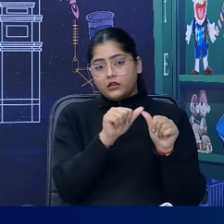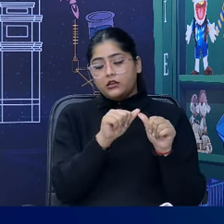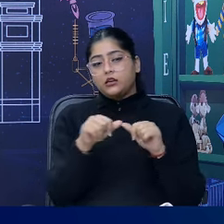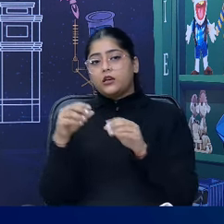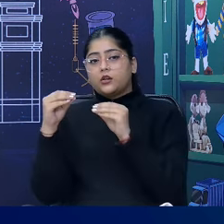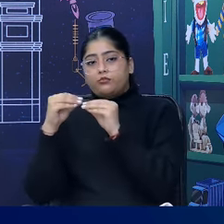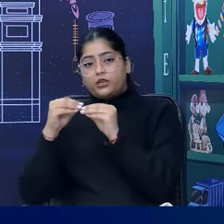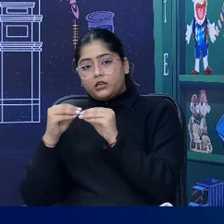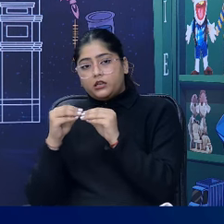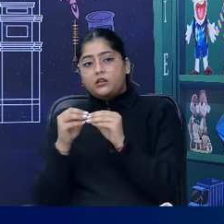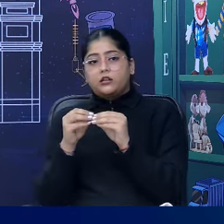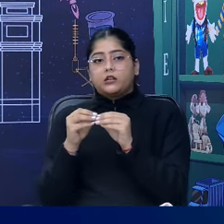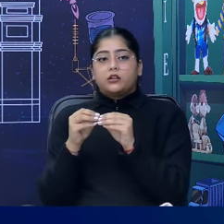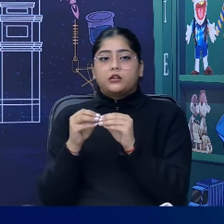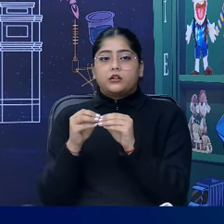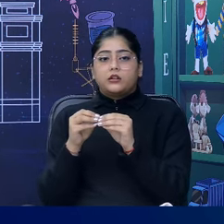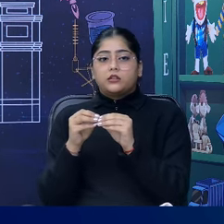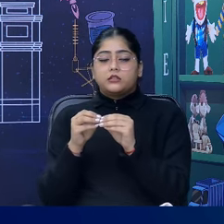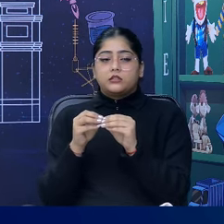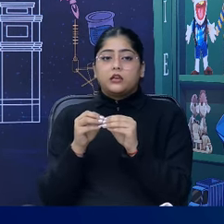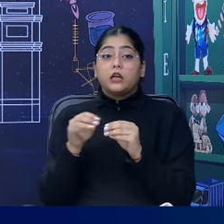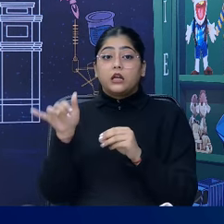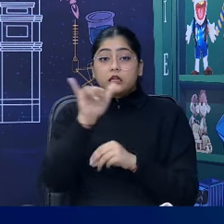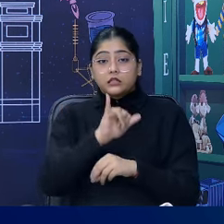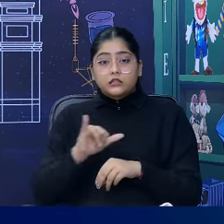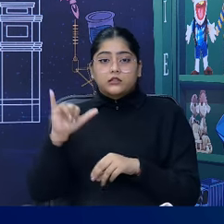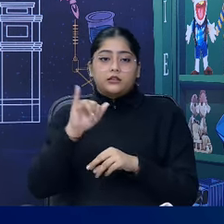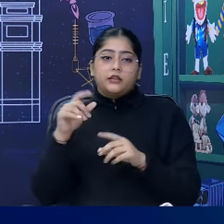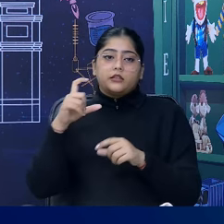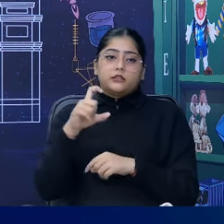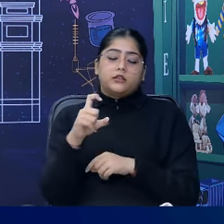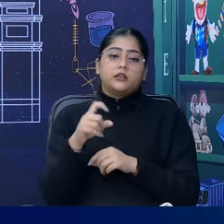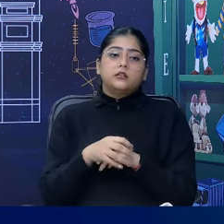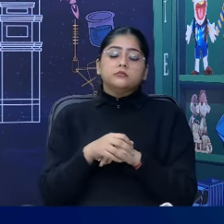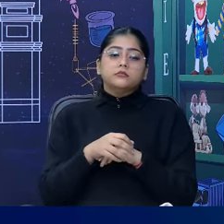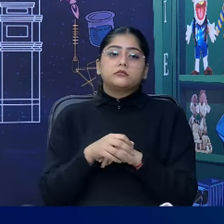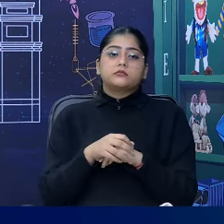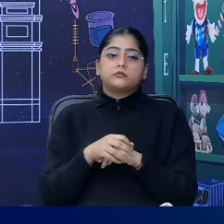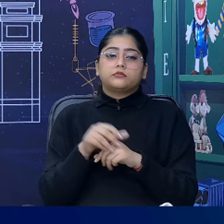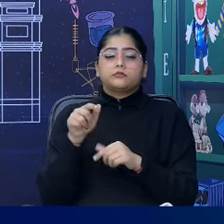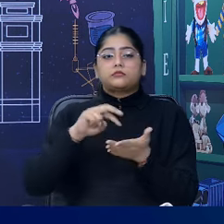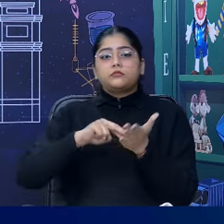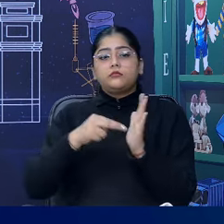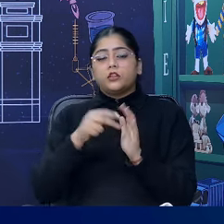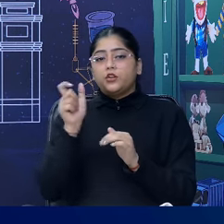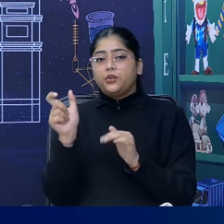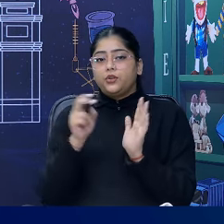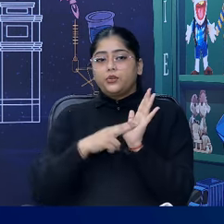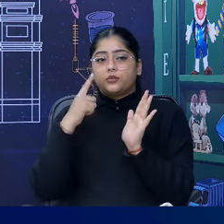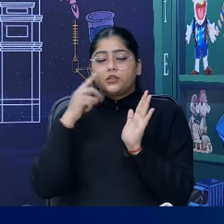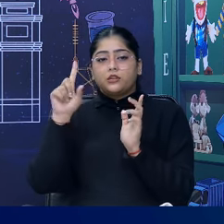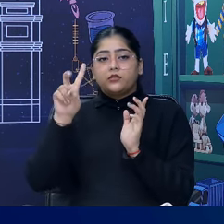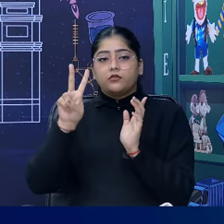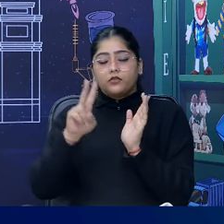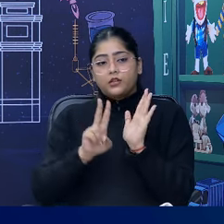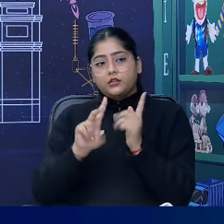A, B and C like that. So it is universal set, it is the widest